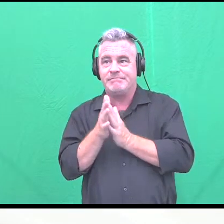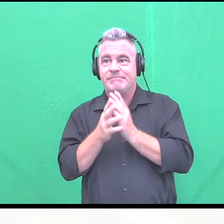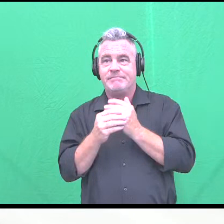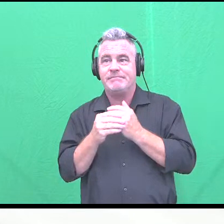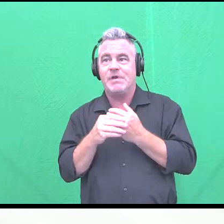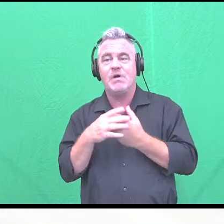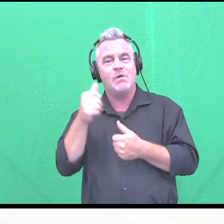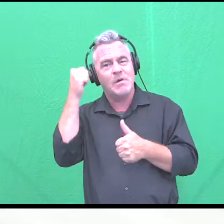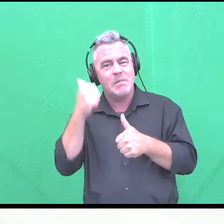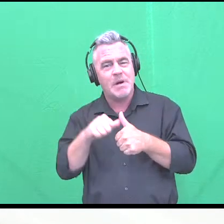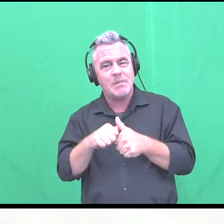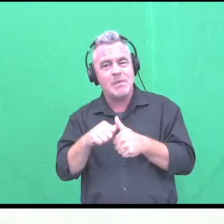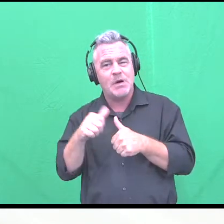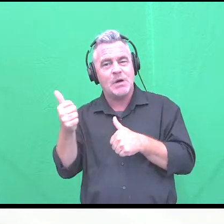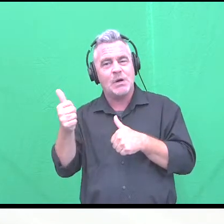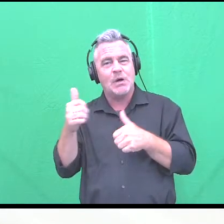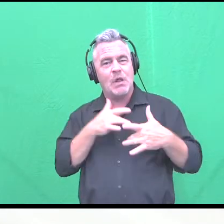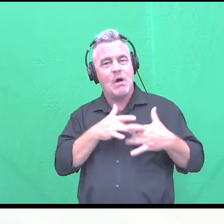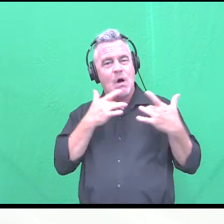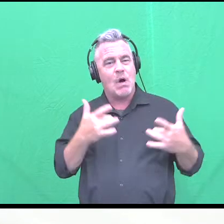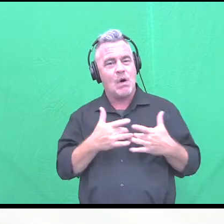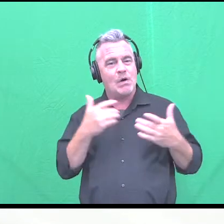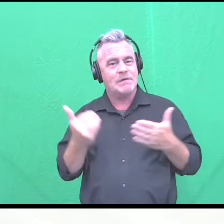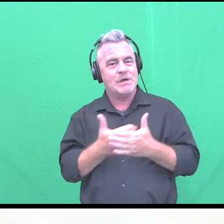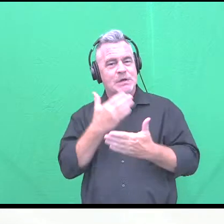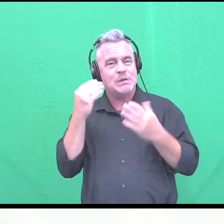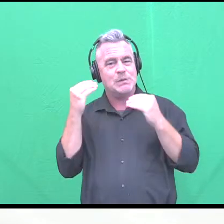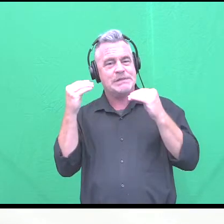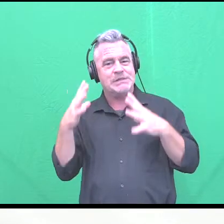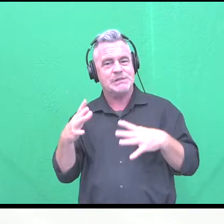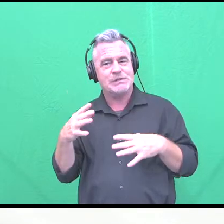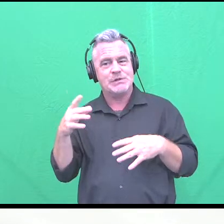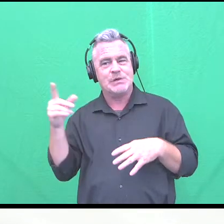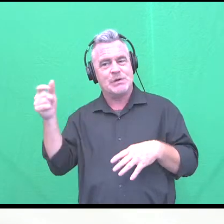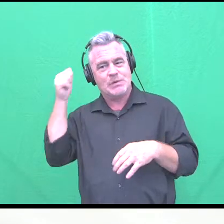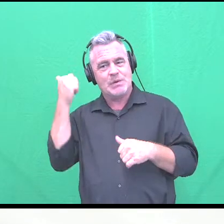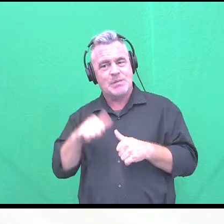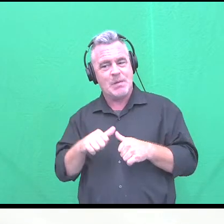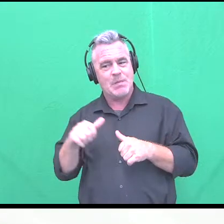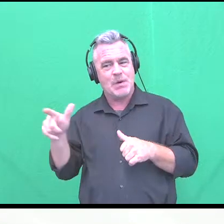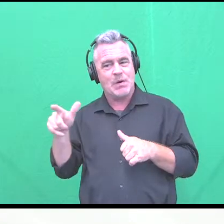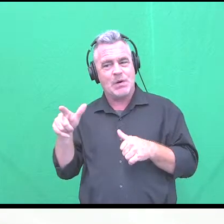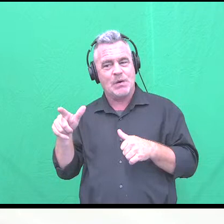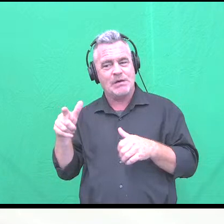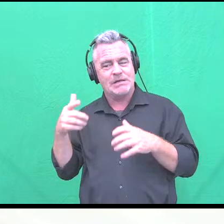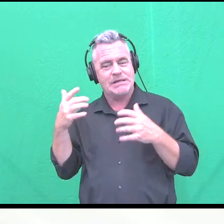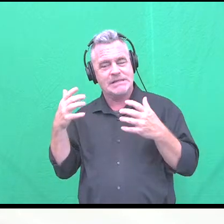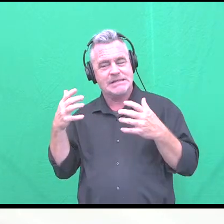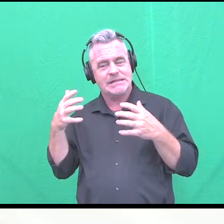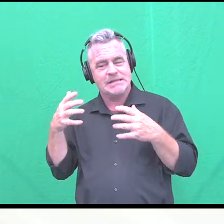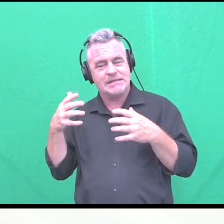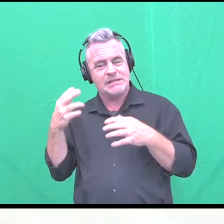perspective. Be open-minded, try new things, be willing to take chances. Because